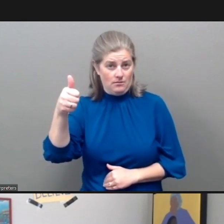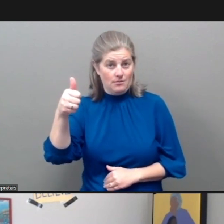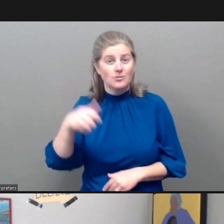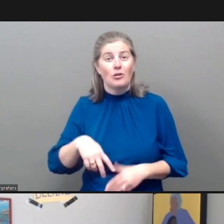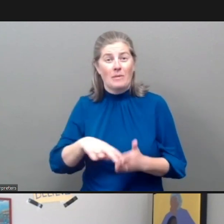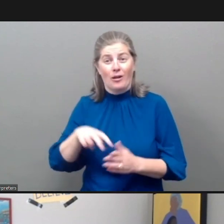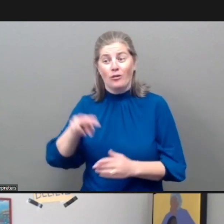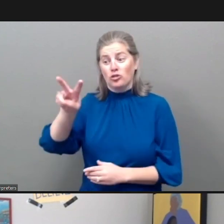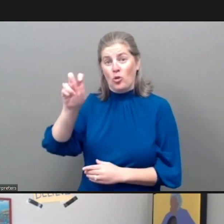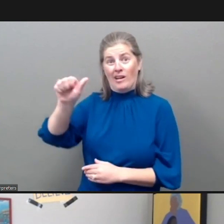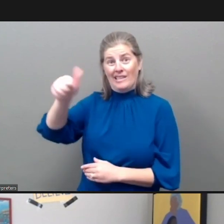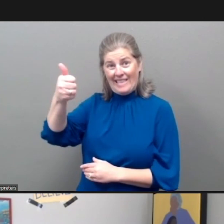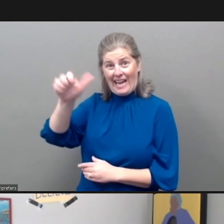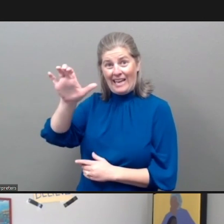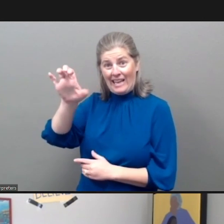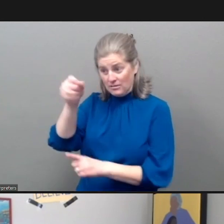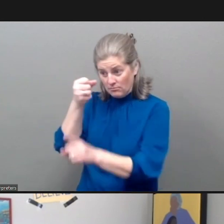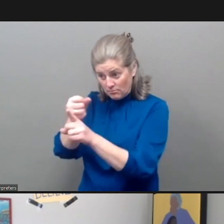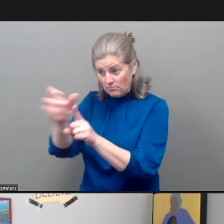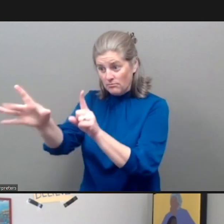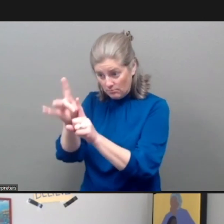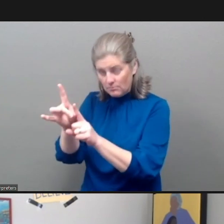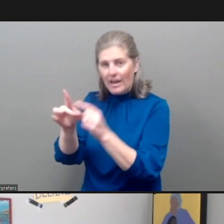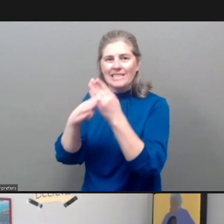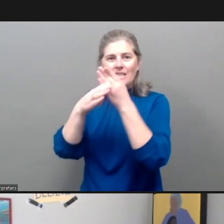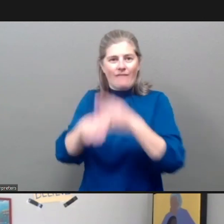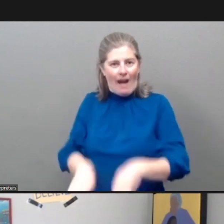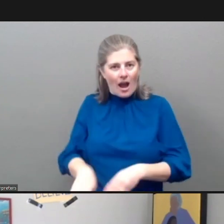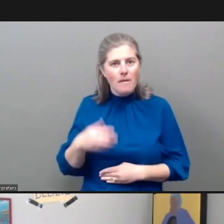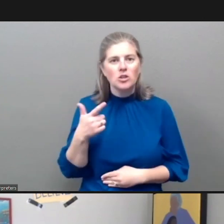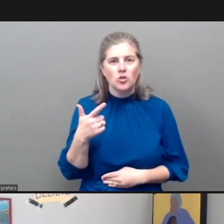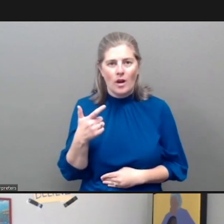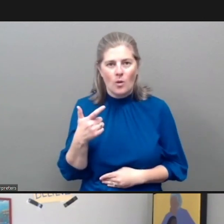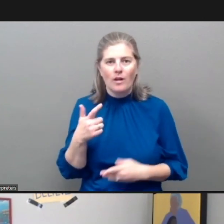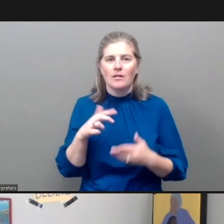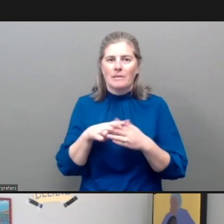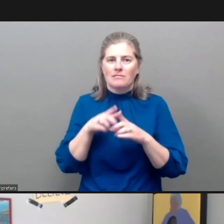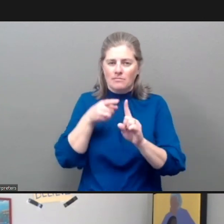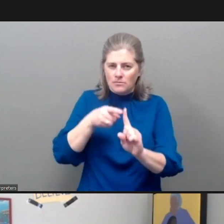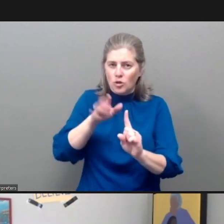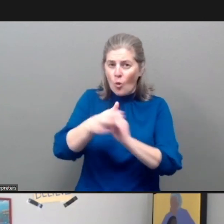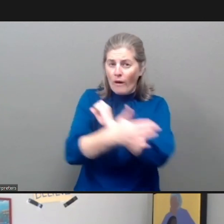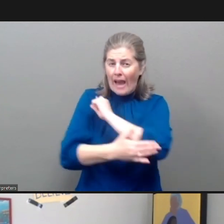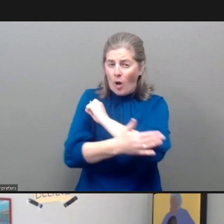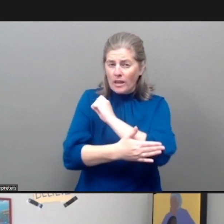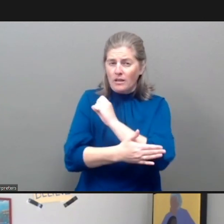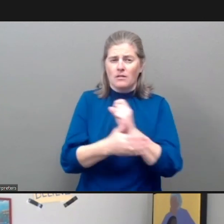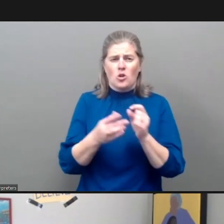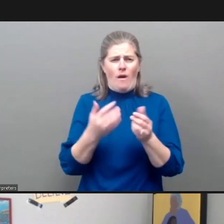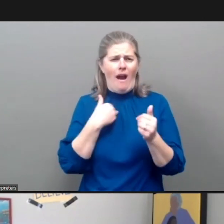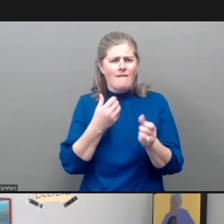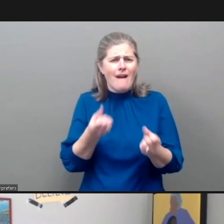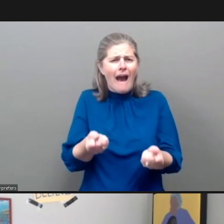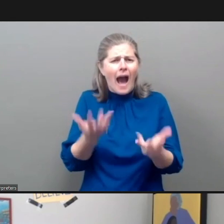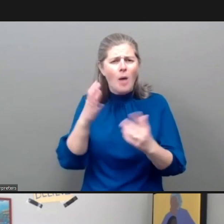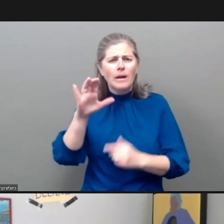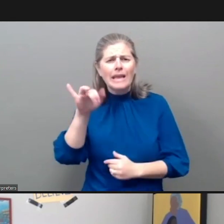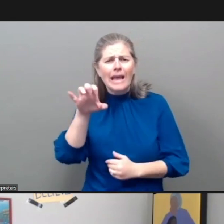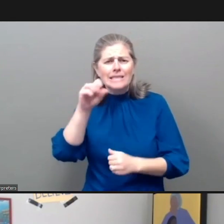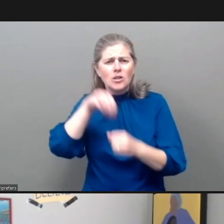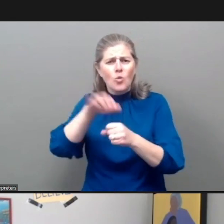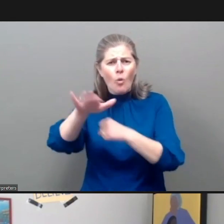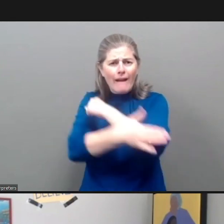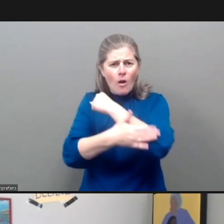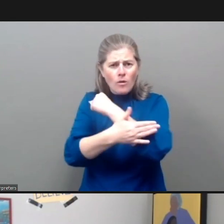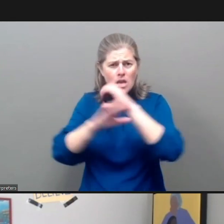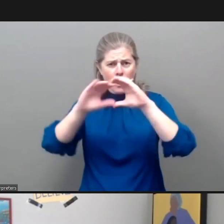210 cases first, then we would divide by 21. In your county, you take the cases in your county and you